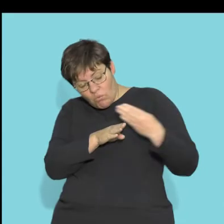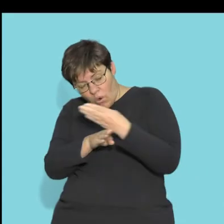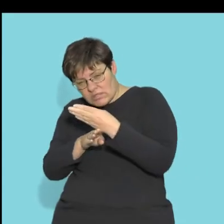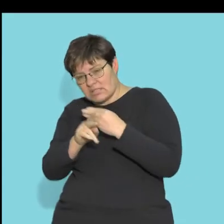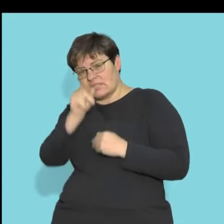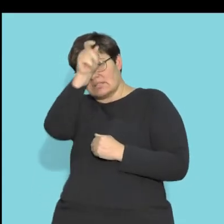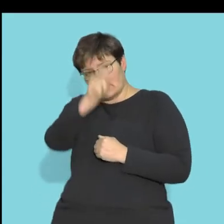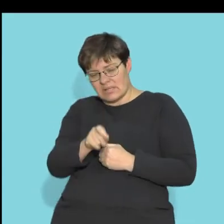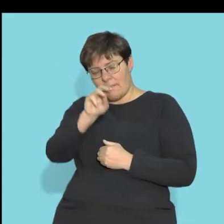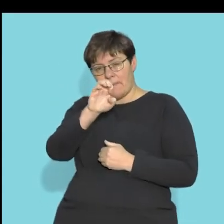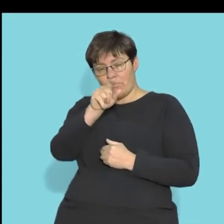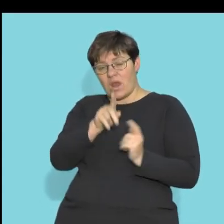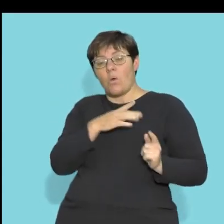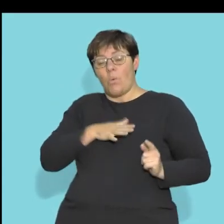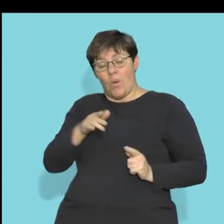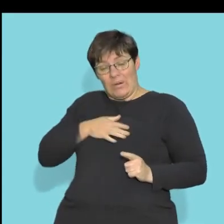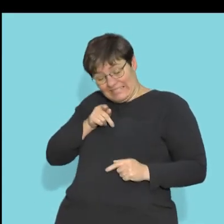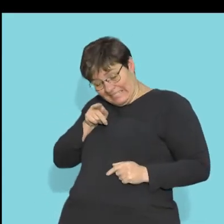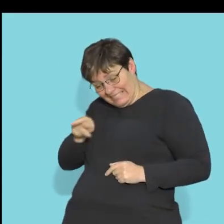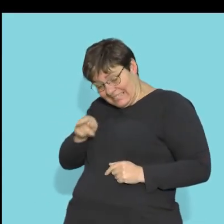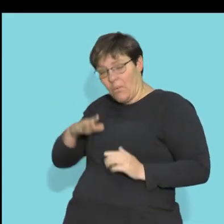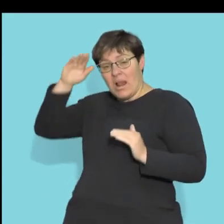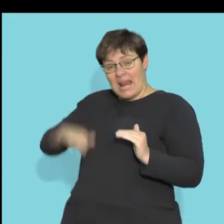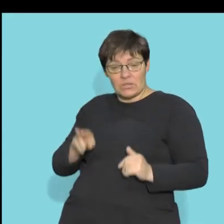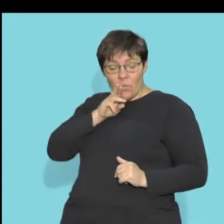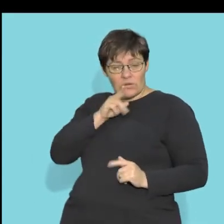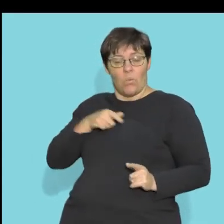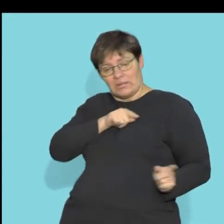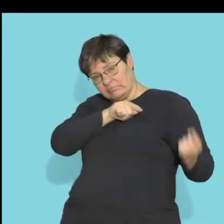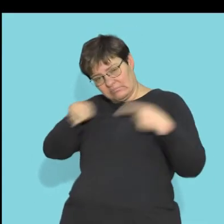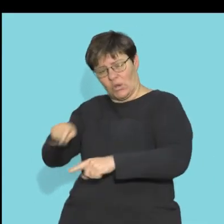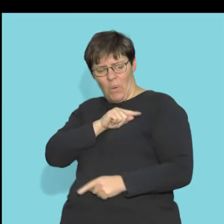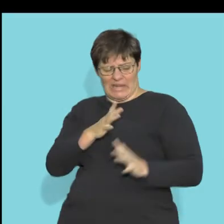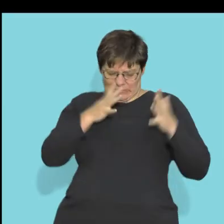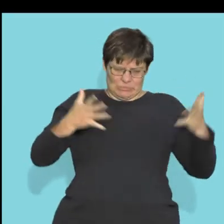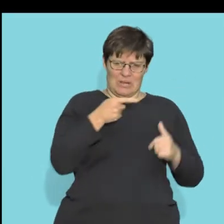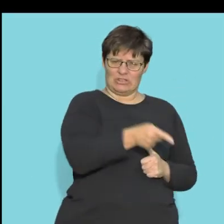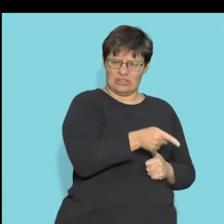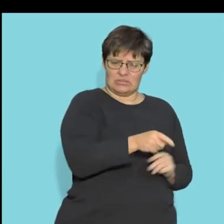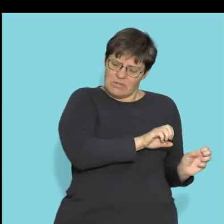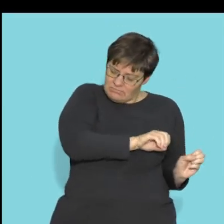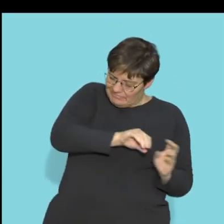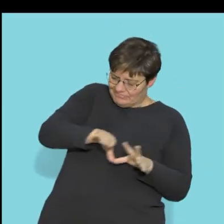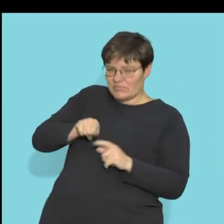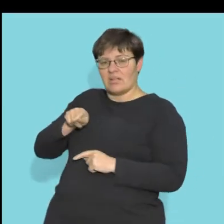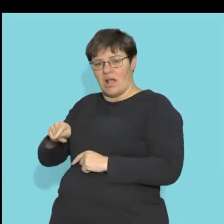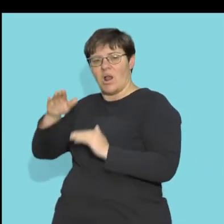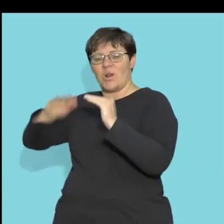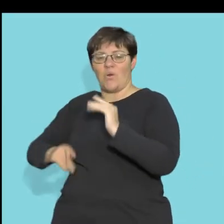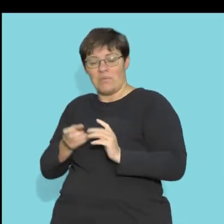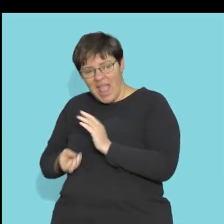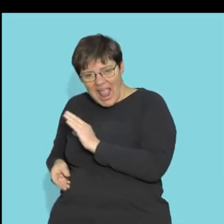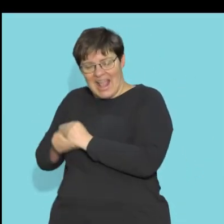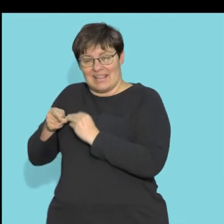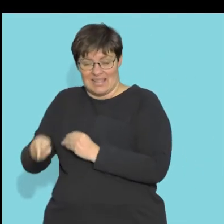cross? It will cross a cell membrane. Okay, that is really important. A nice concept that you need